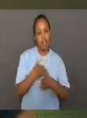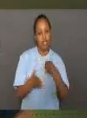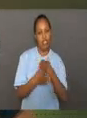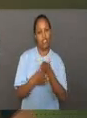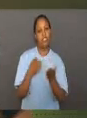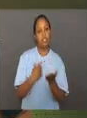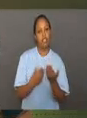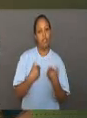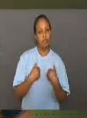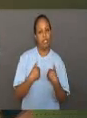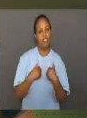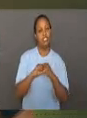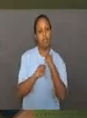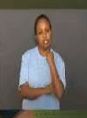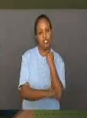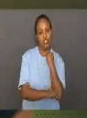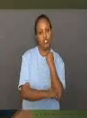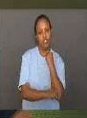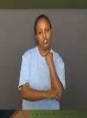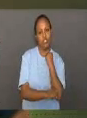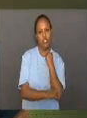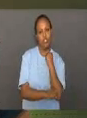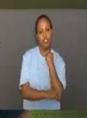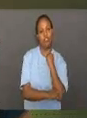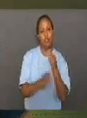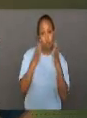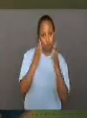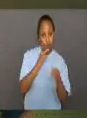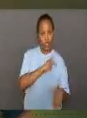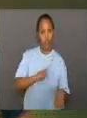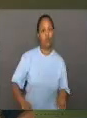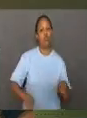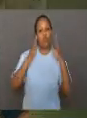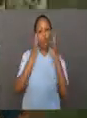that had been established by the ruling monarchy.